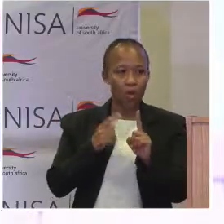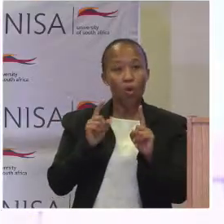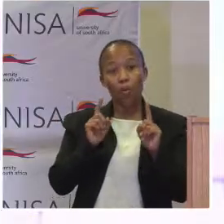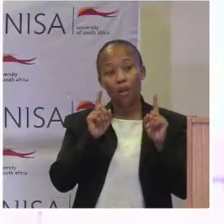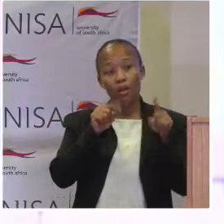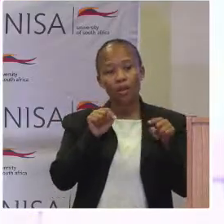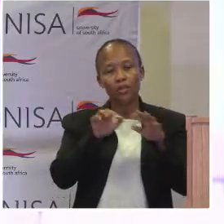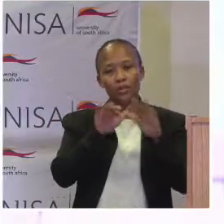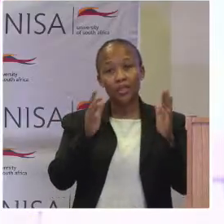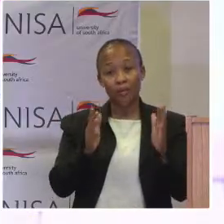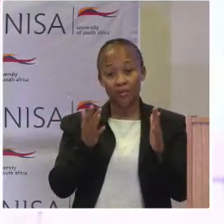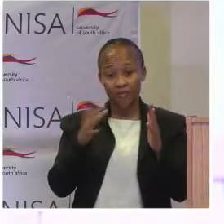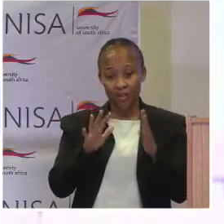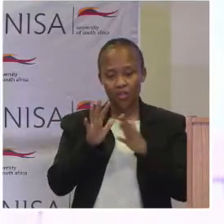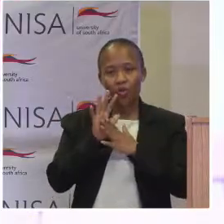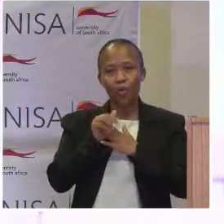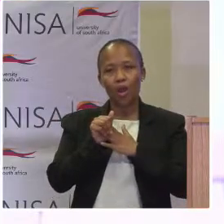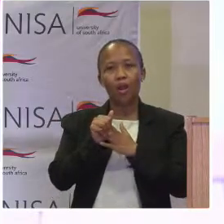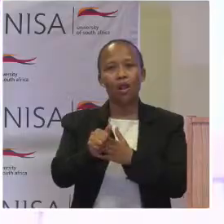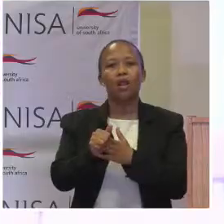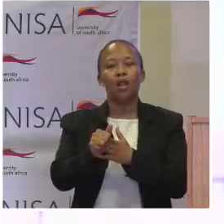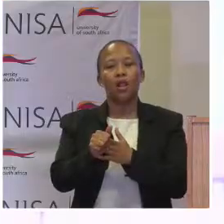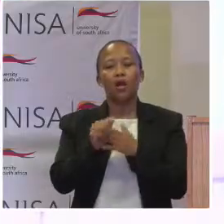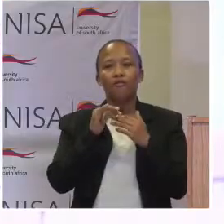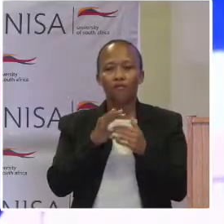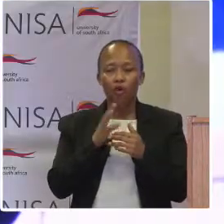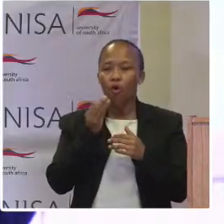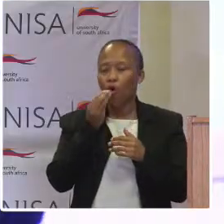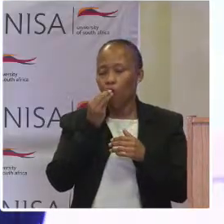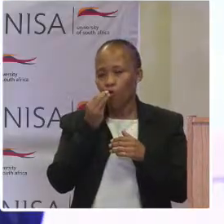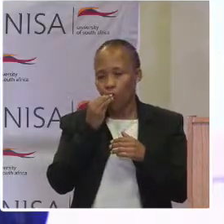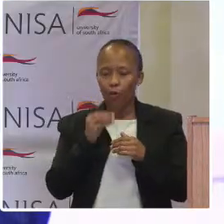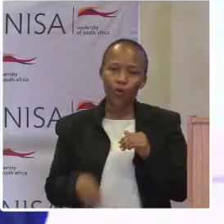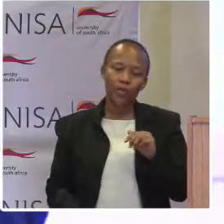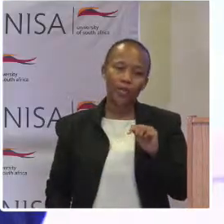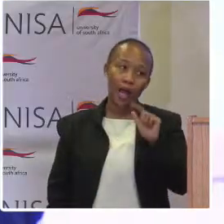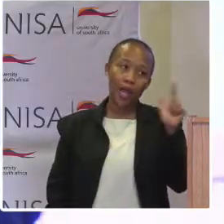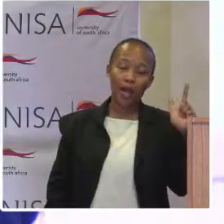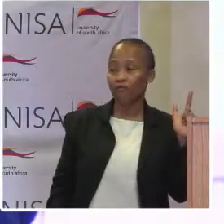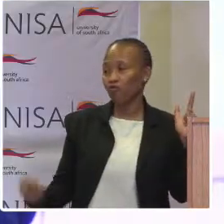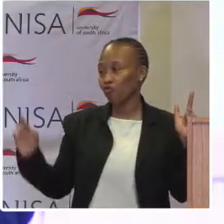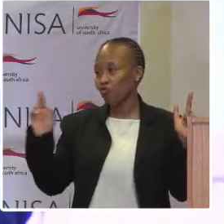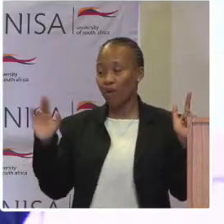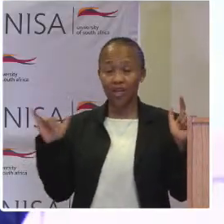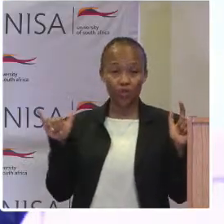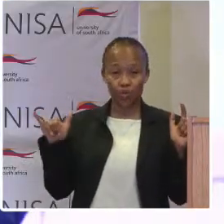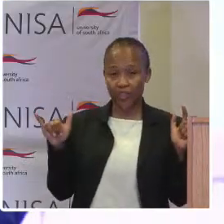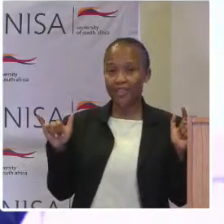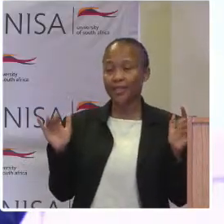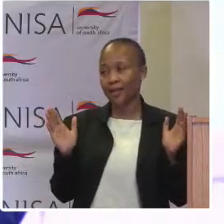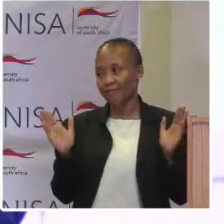table to either of the serving stations on the right and the left. Right.